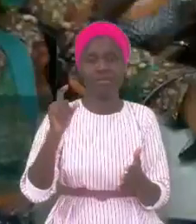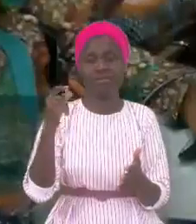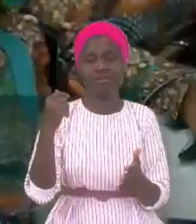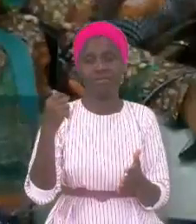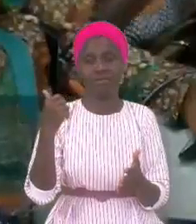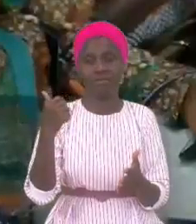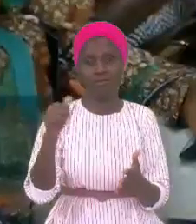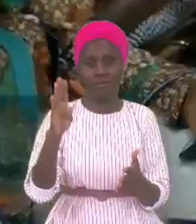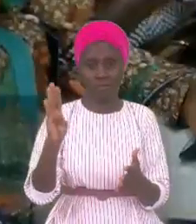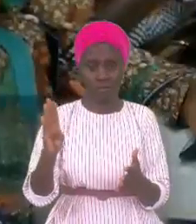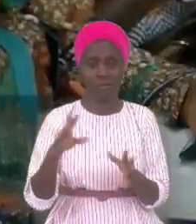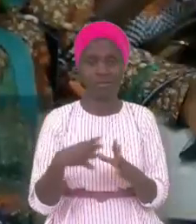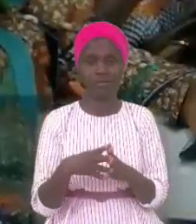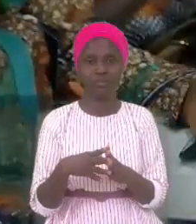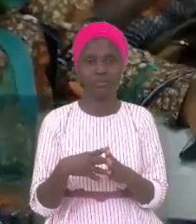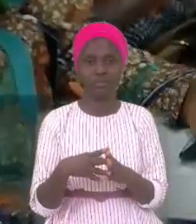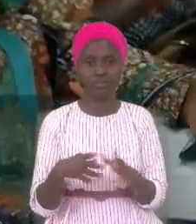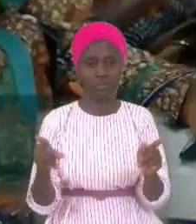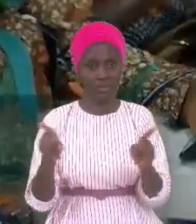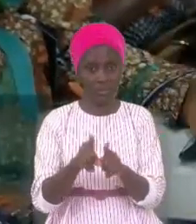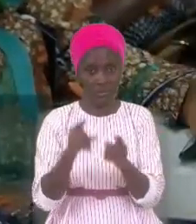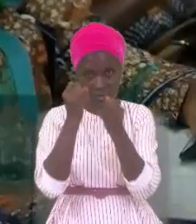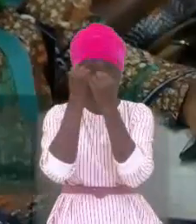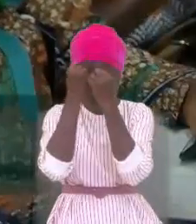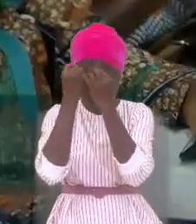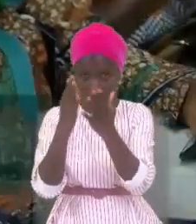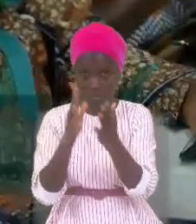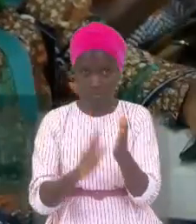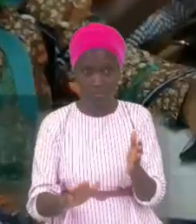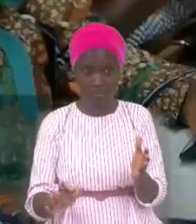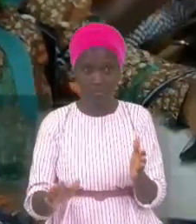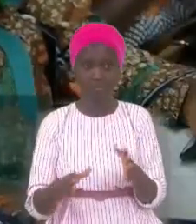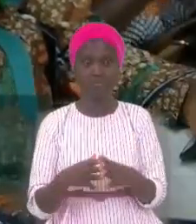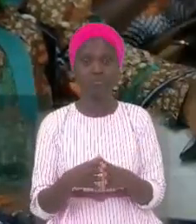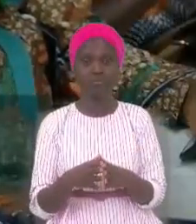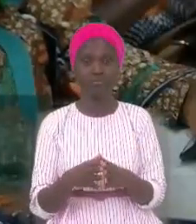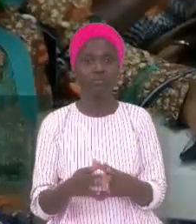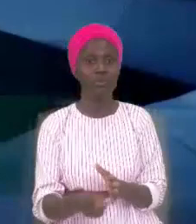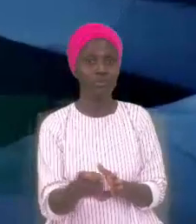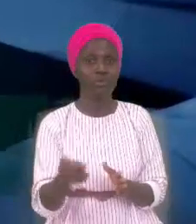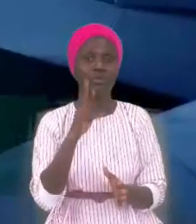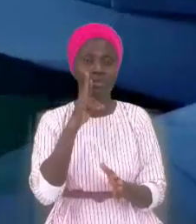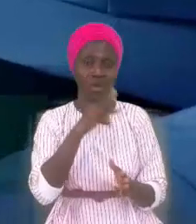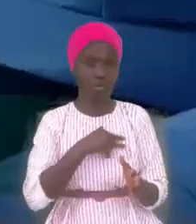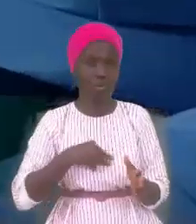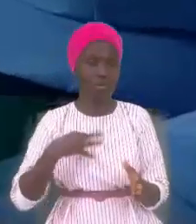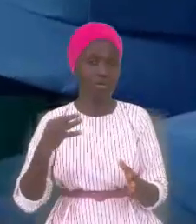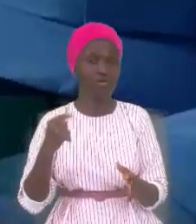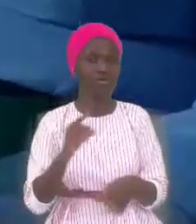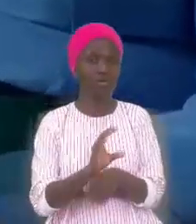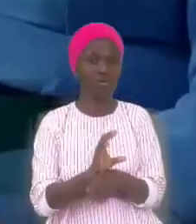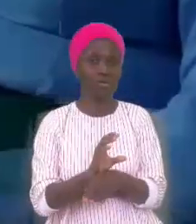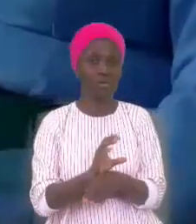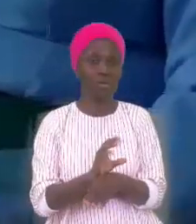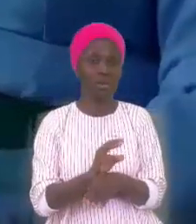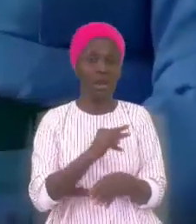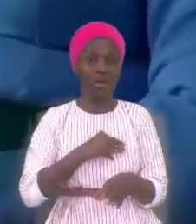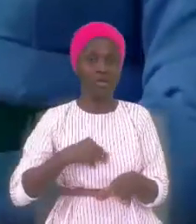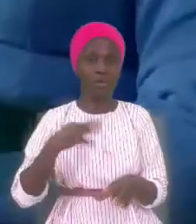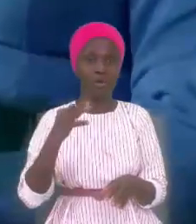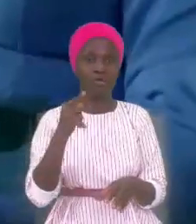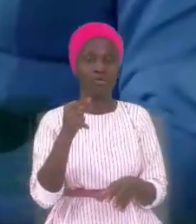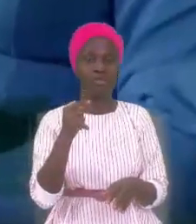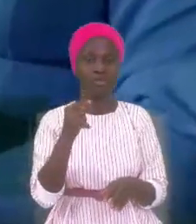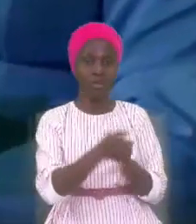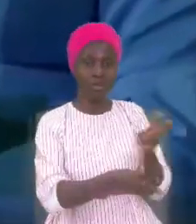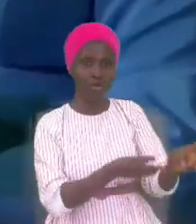verse 14. As obedient children, those are members of the church. The members of the world, they have their